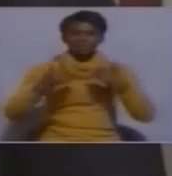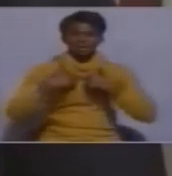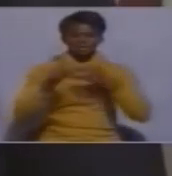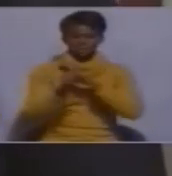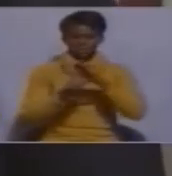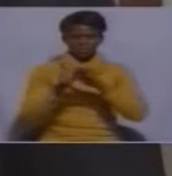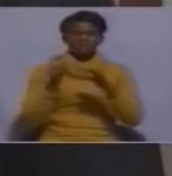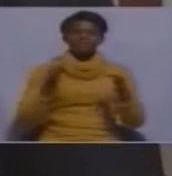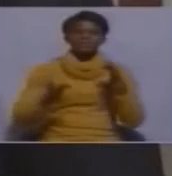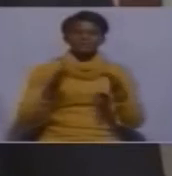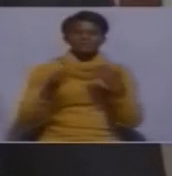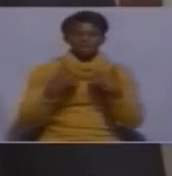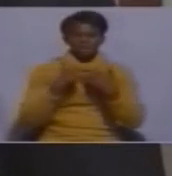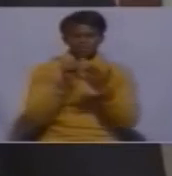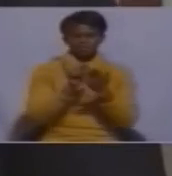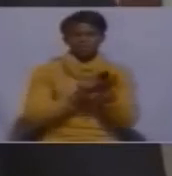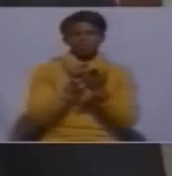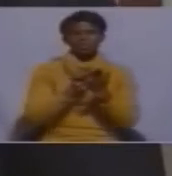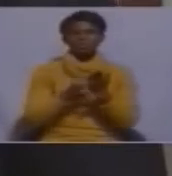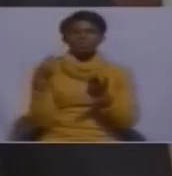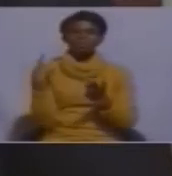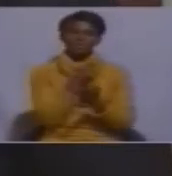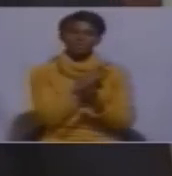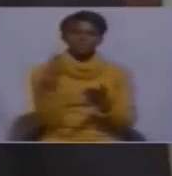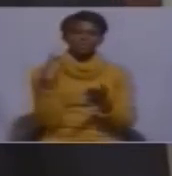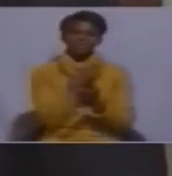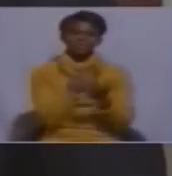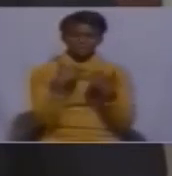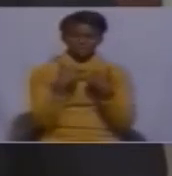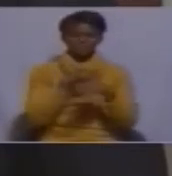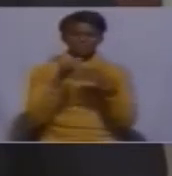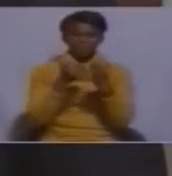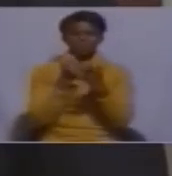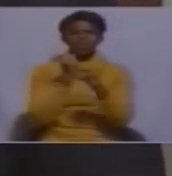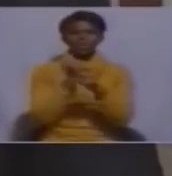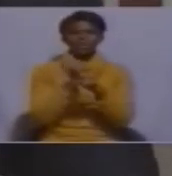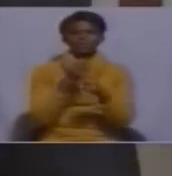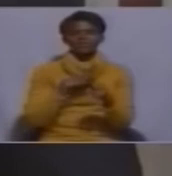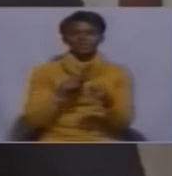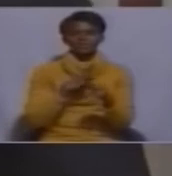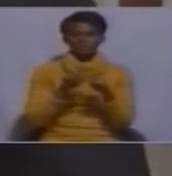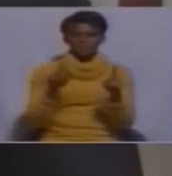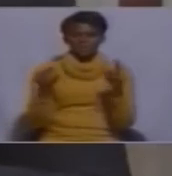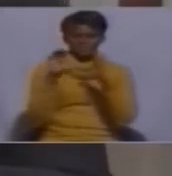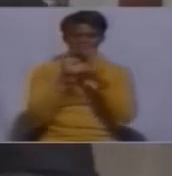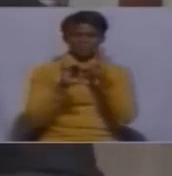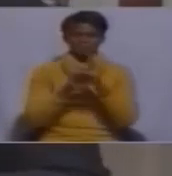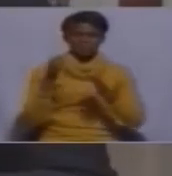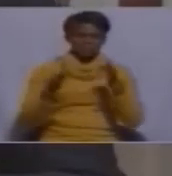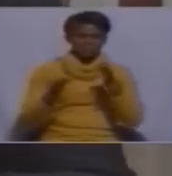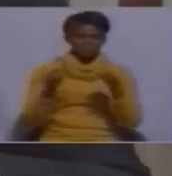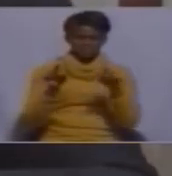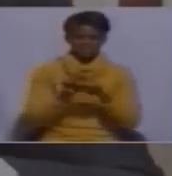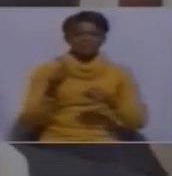these ones, we have acts of parliament already in place. So all these are already operational. But for the Constitutional Court and the Court of